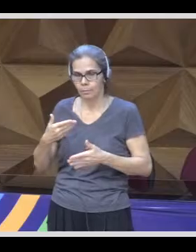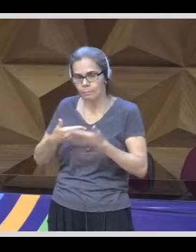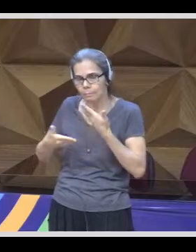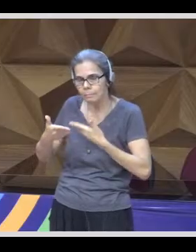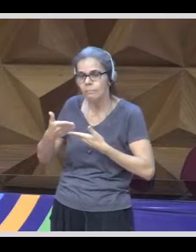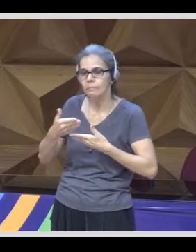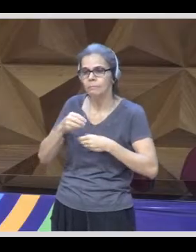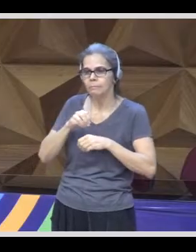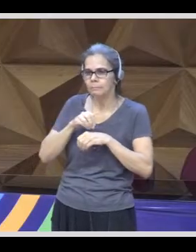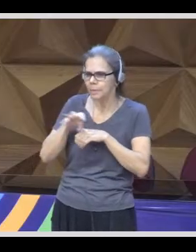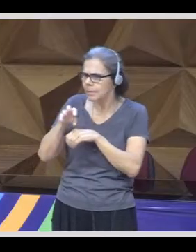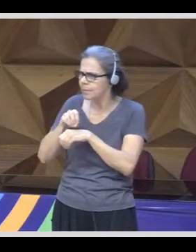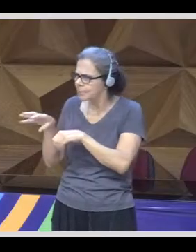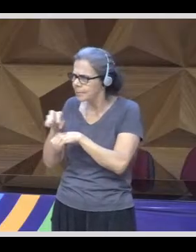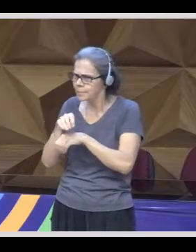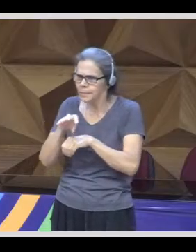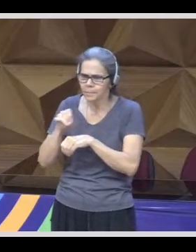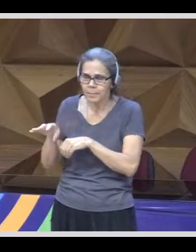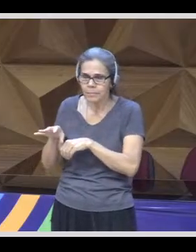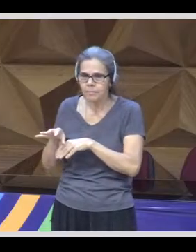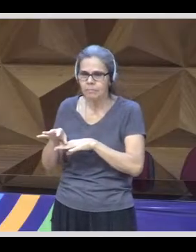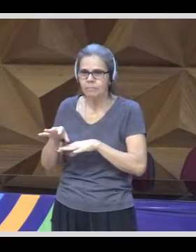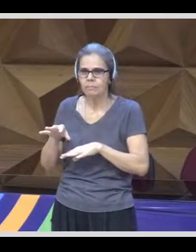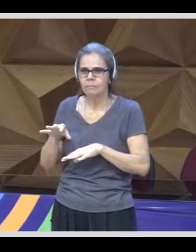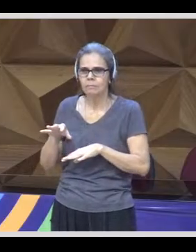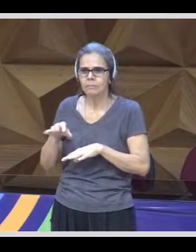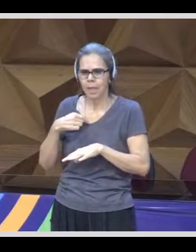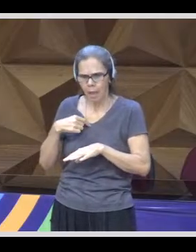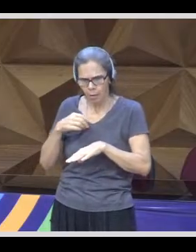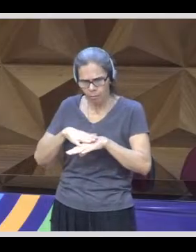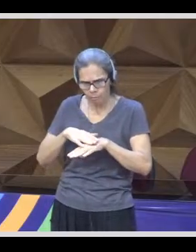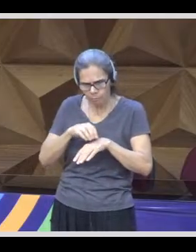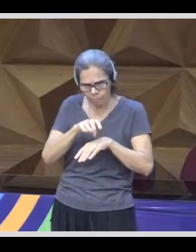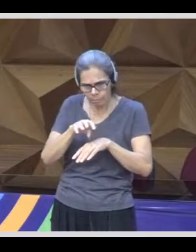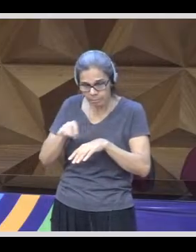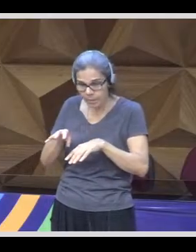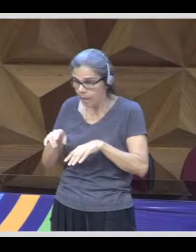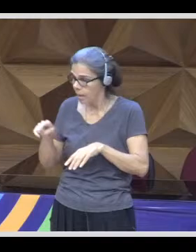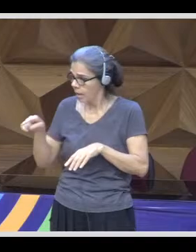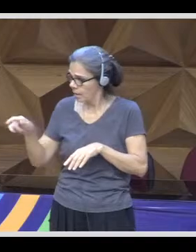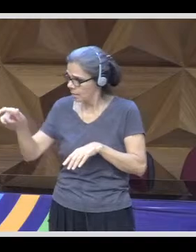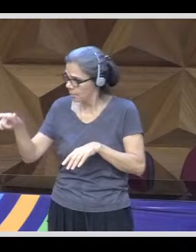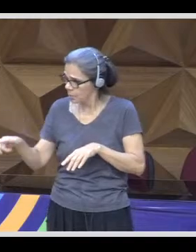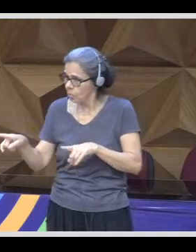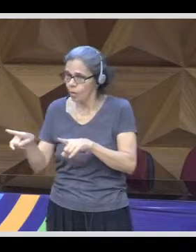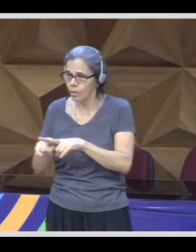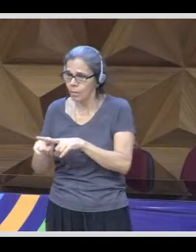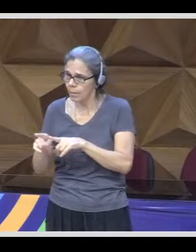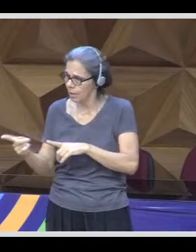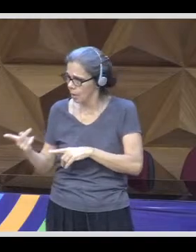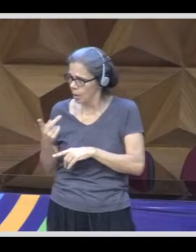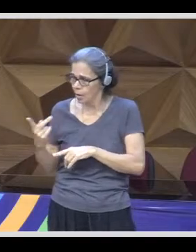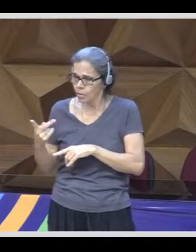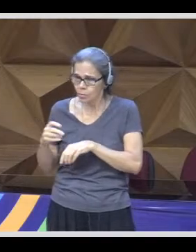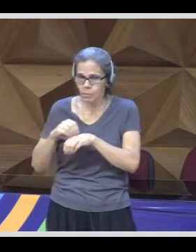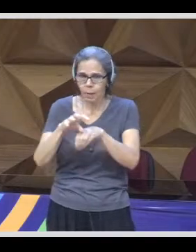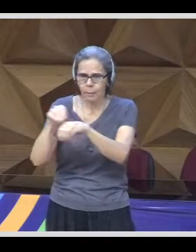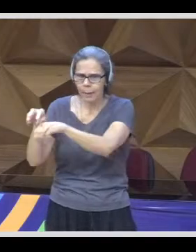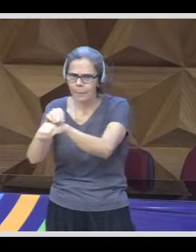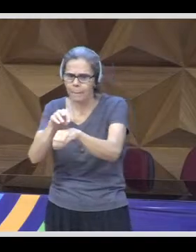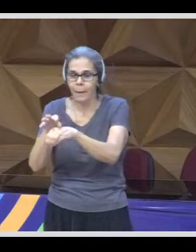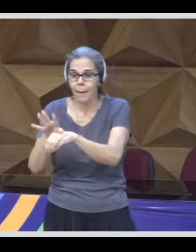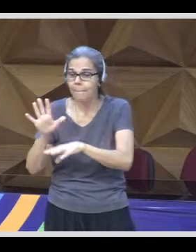I've never seen her before, we share the same content. We didn't coordinate, okay? Another property of the web is